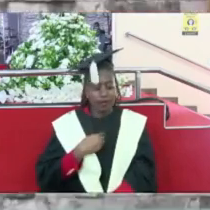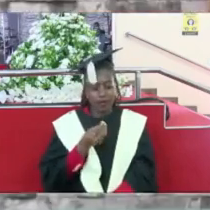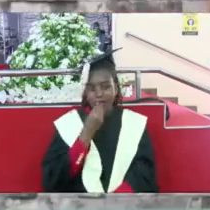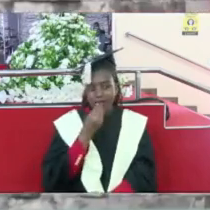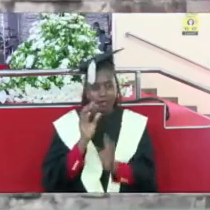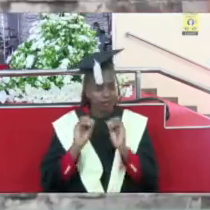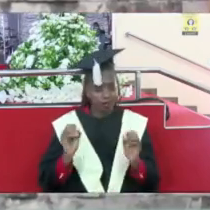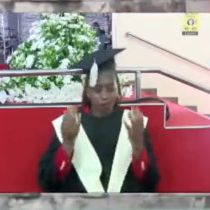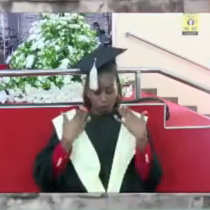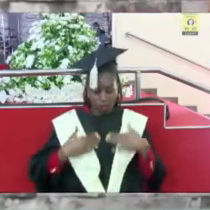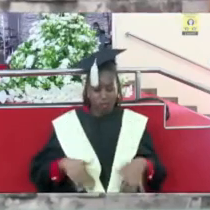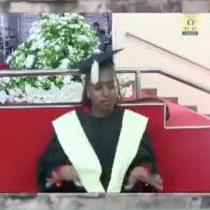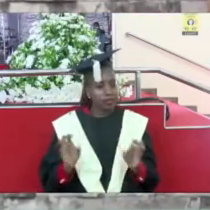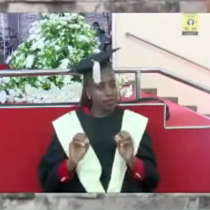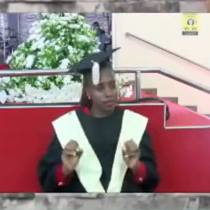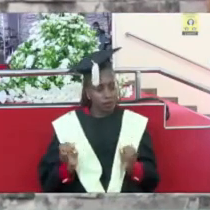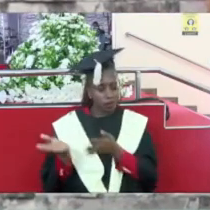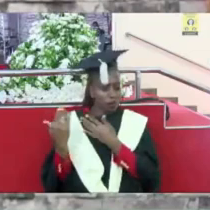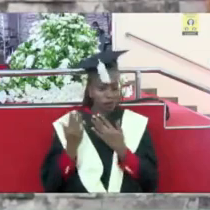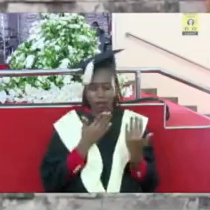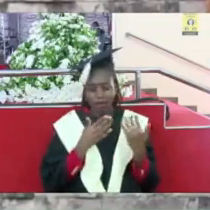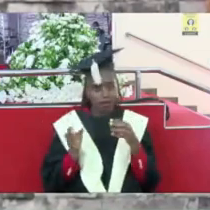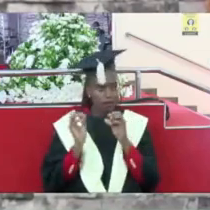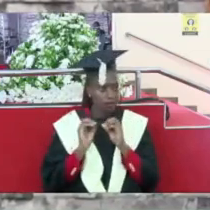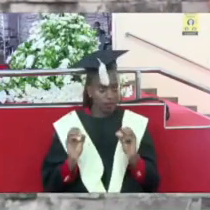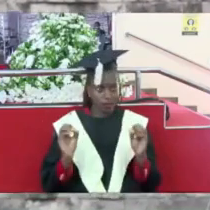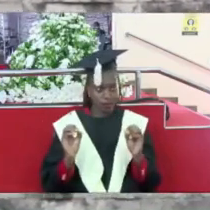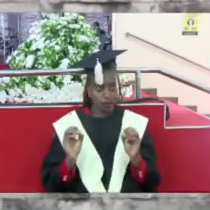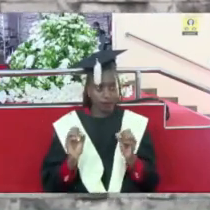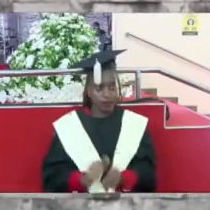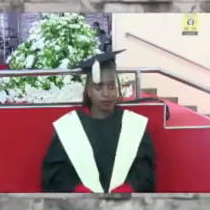Havai. I will not put haogi. I will not shower.